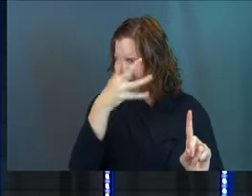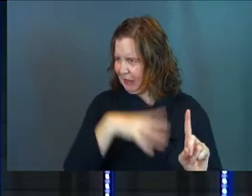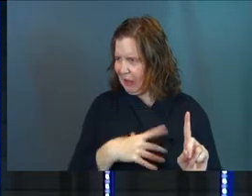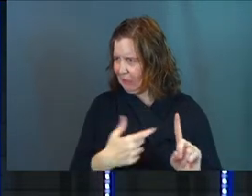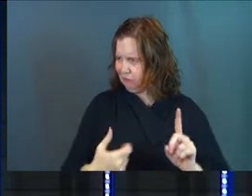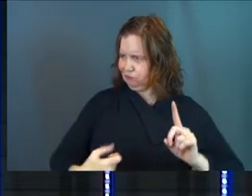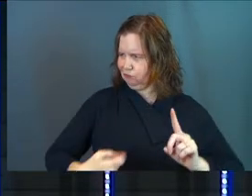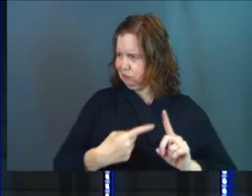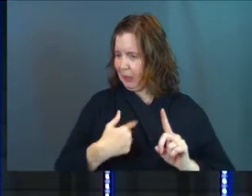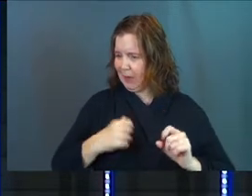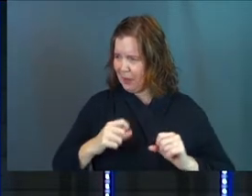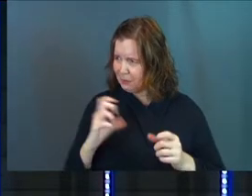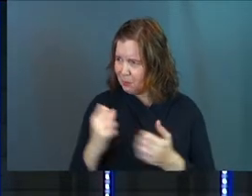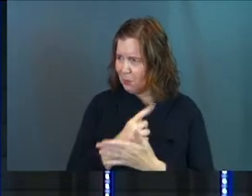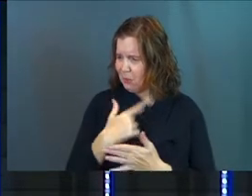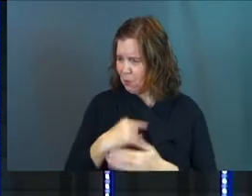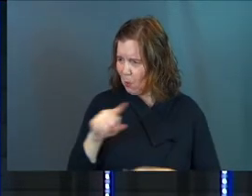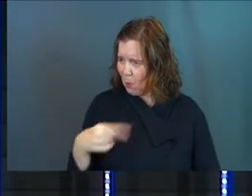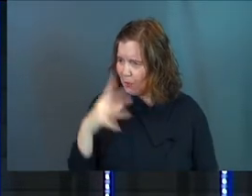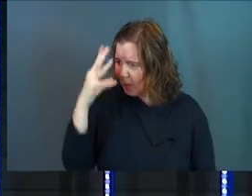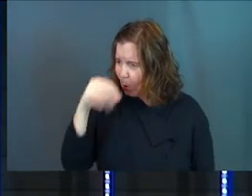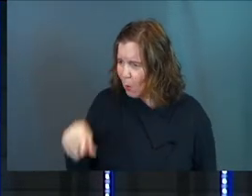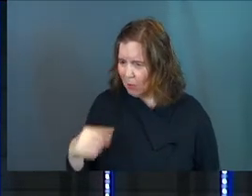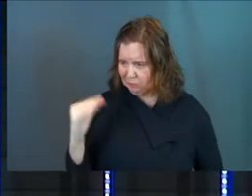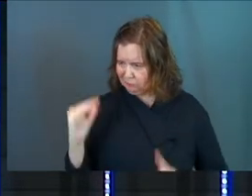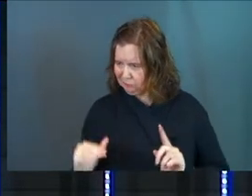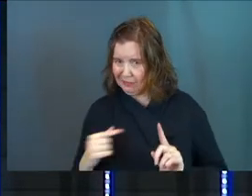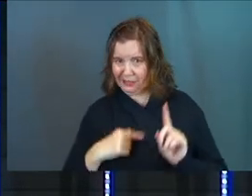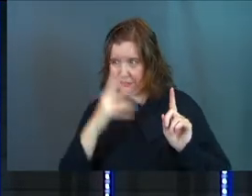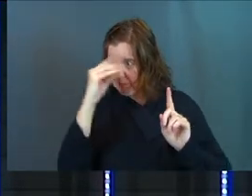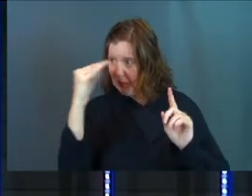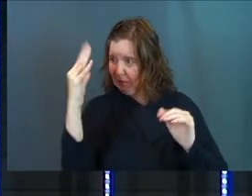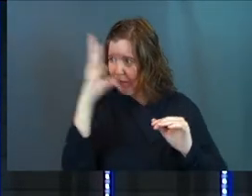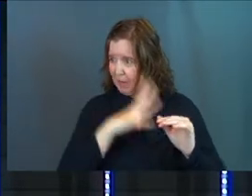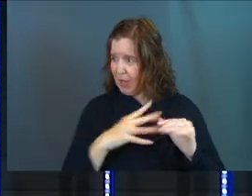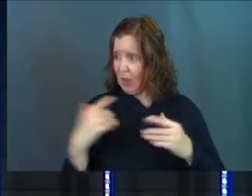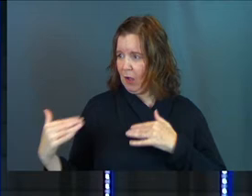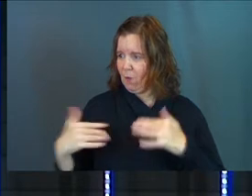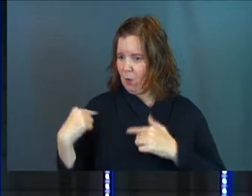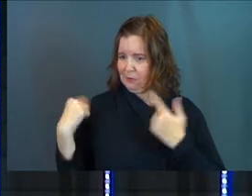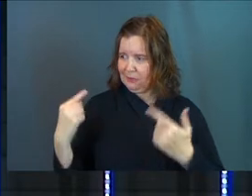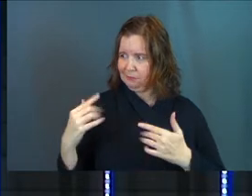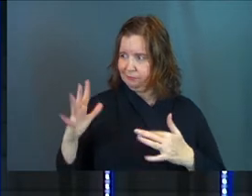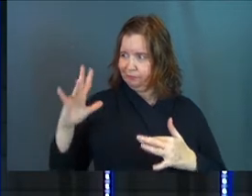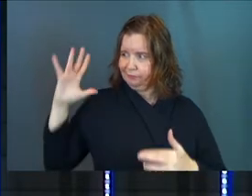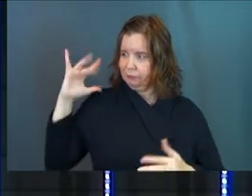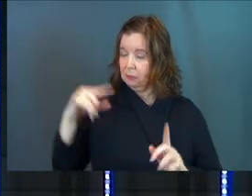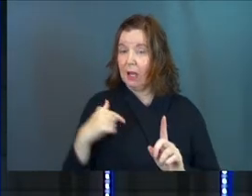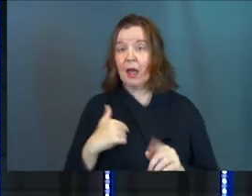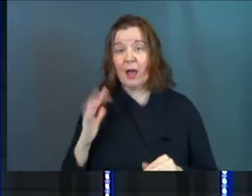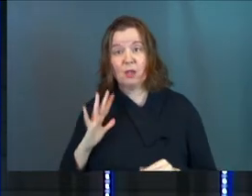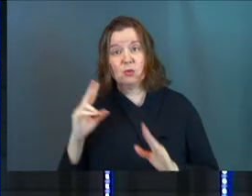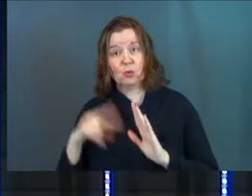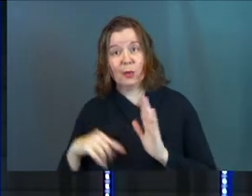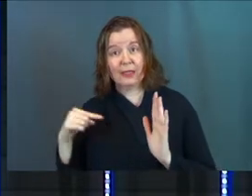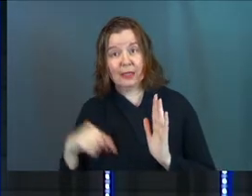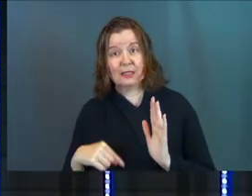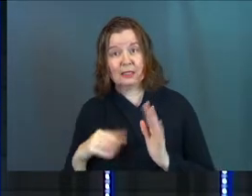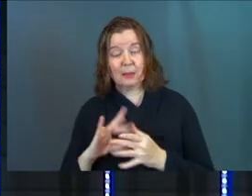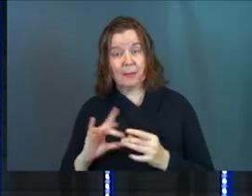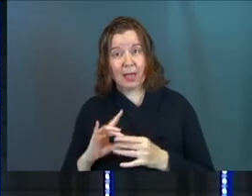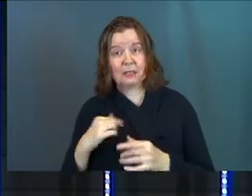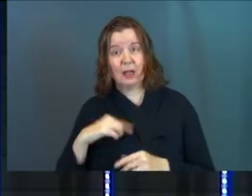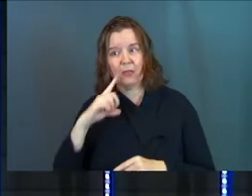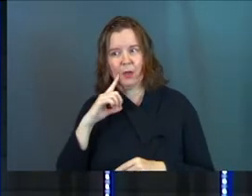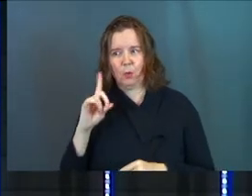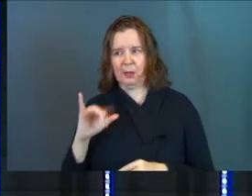this Philistine and possibly win. You're only a boy, and he's been a man of war since his youth. And like I used to read this